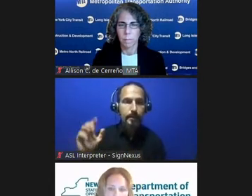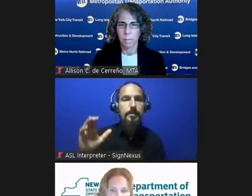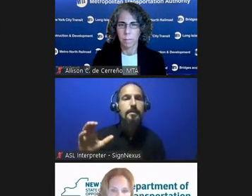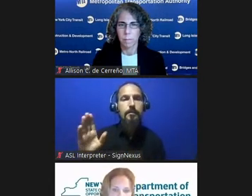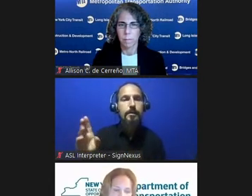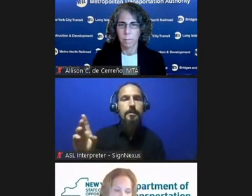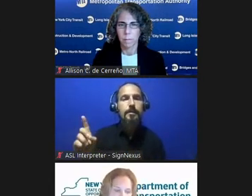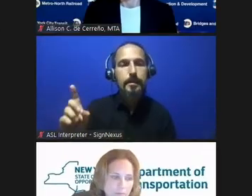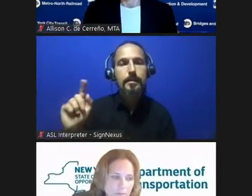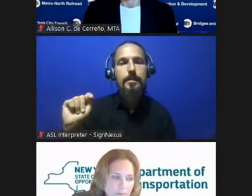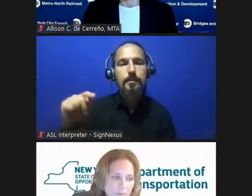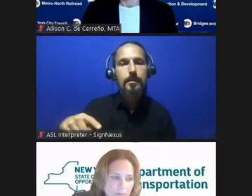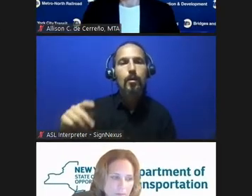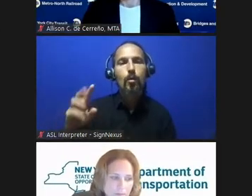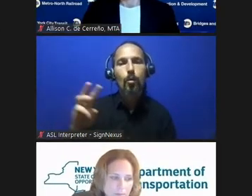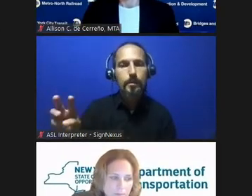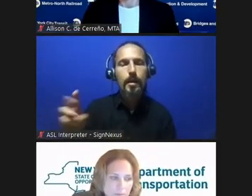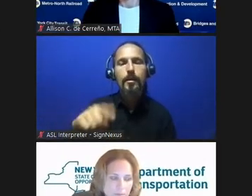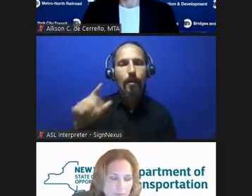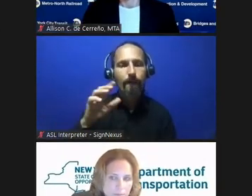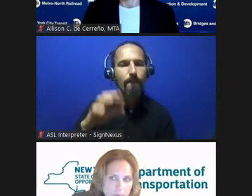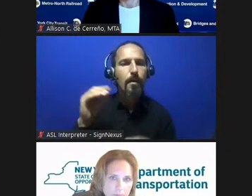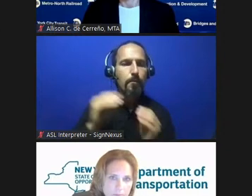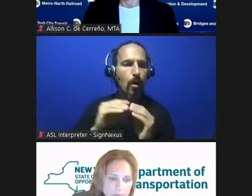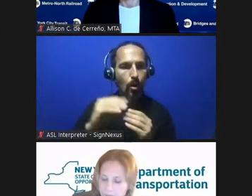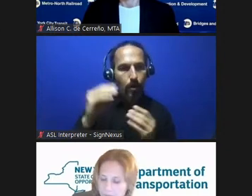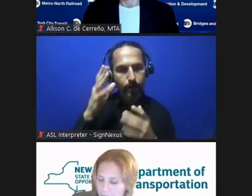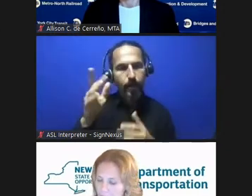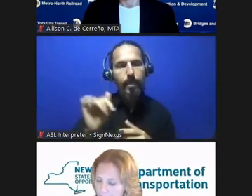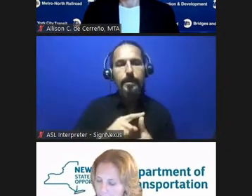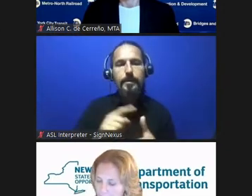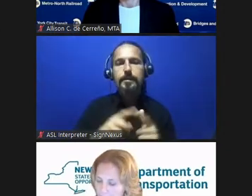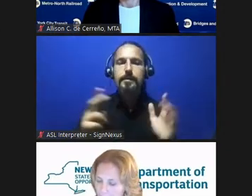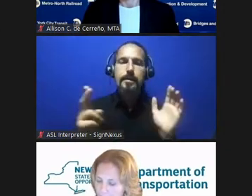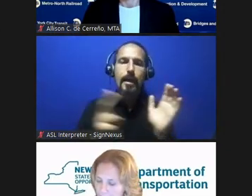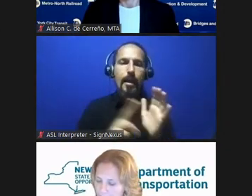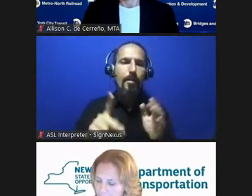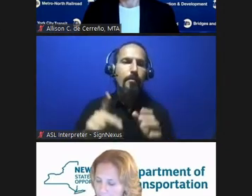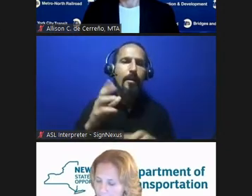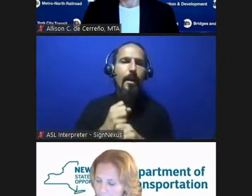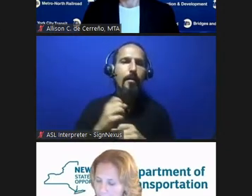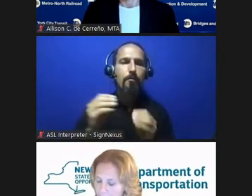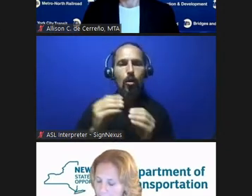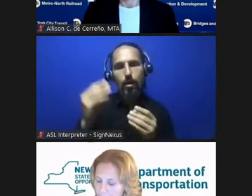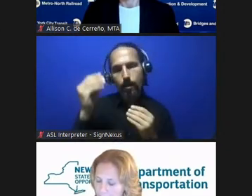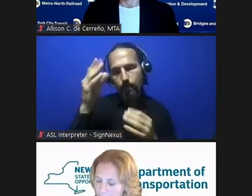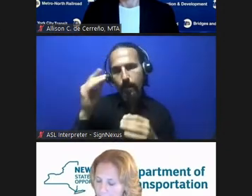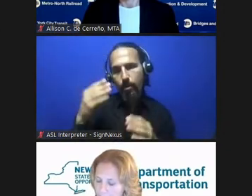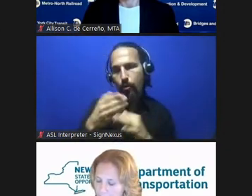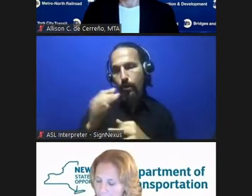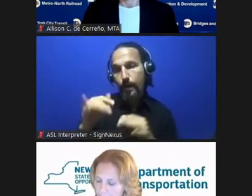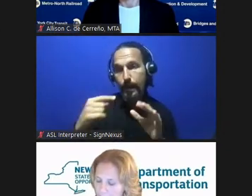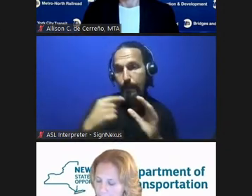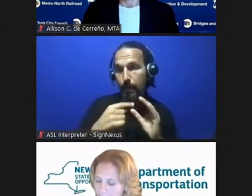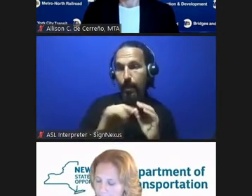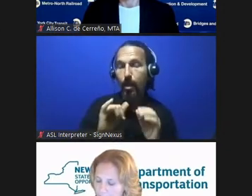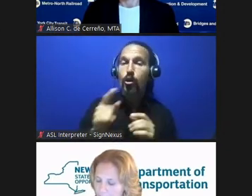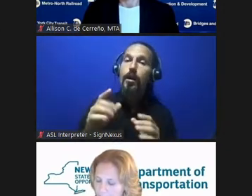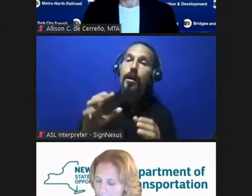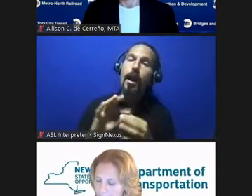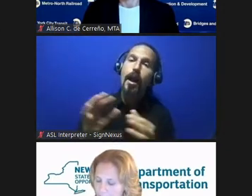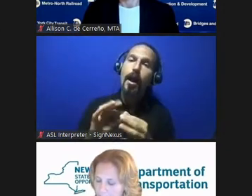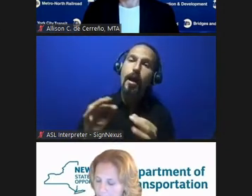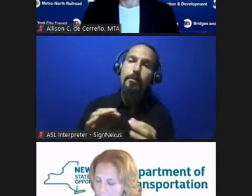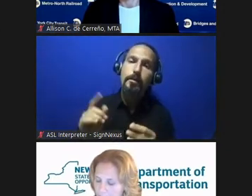also find the latest project information and sign up to stay informed via email you may also email comments